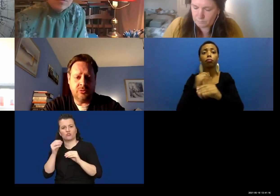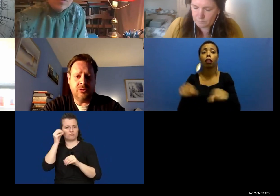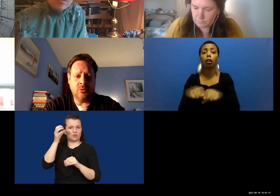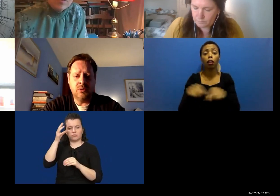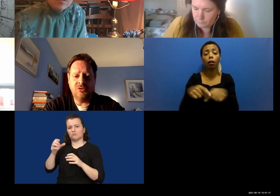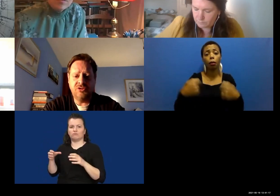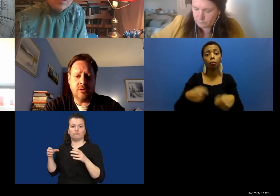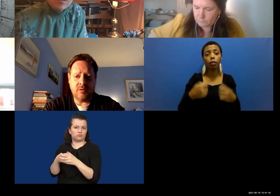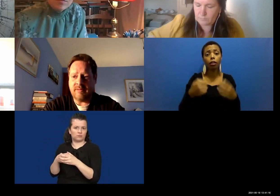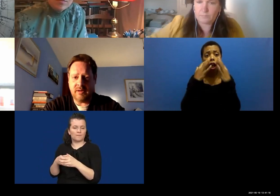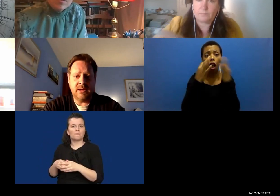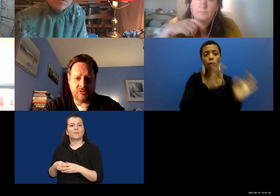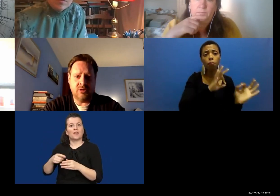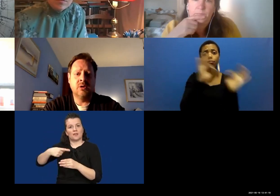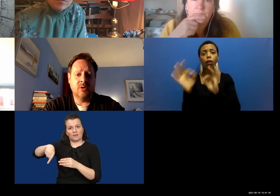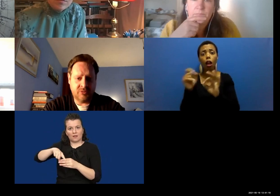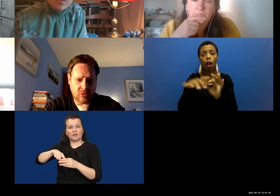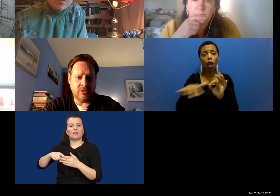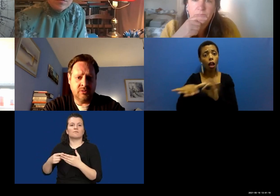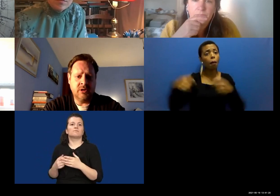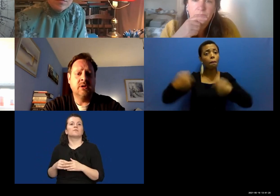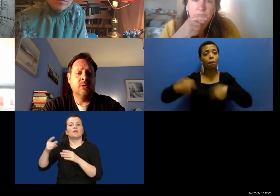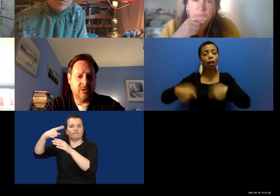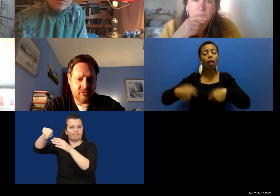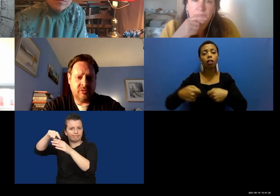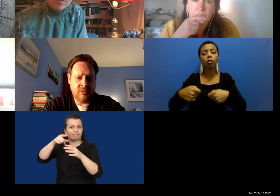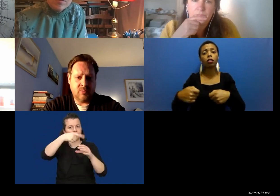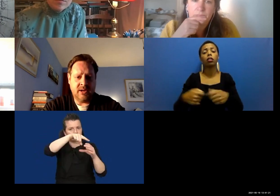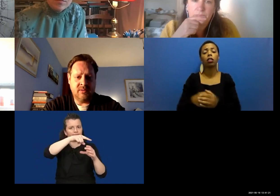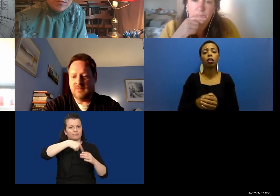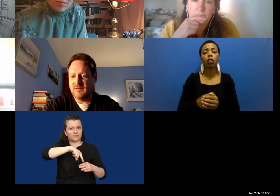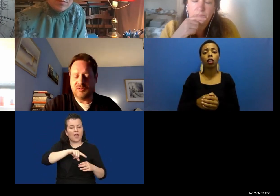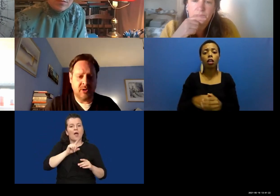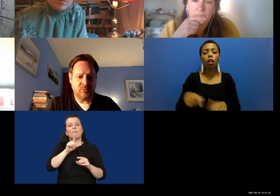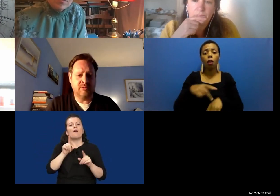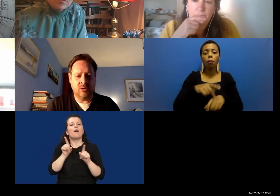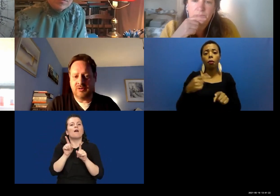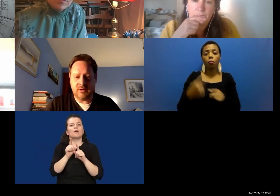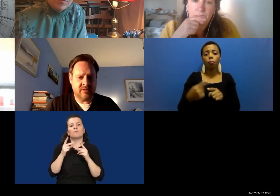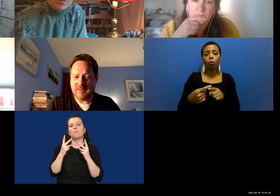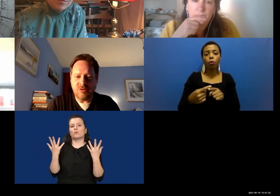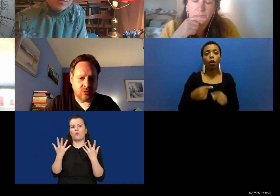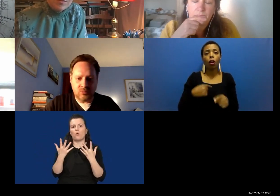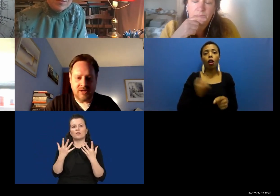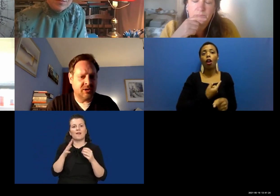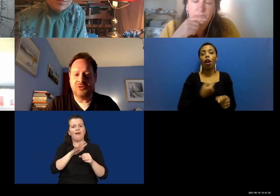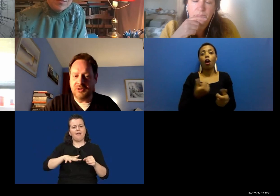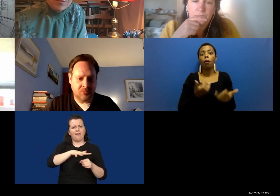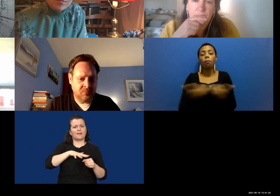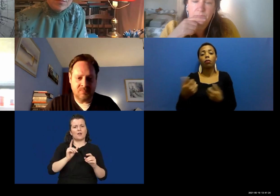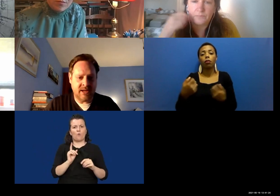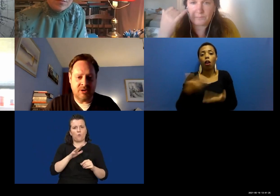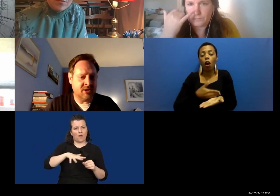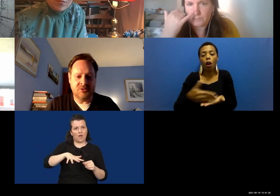the socio-geographic nature of Scotland, which is quite disparate. We've got a central